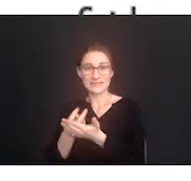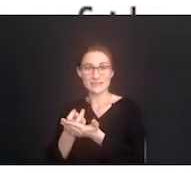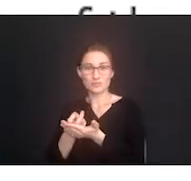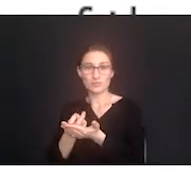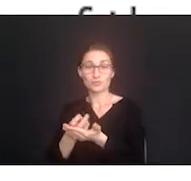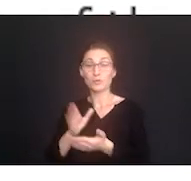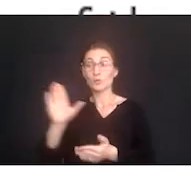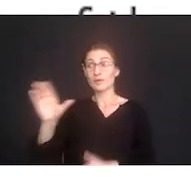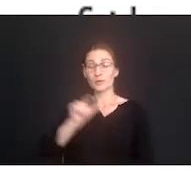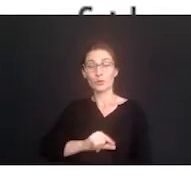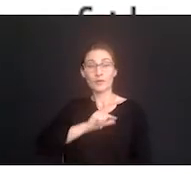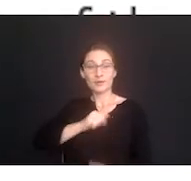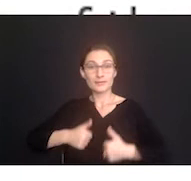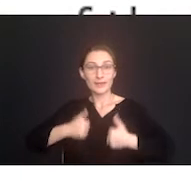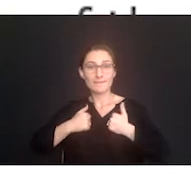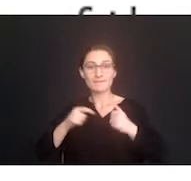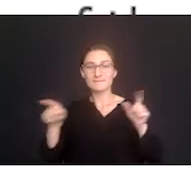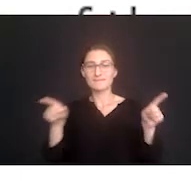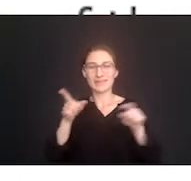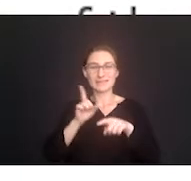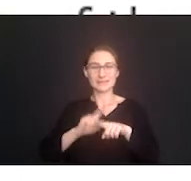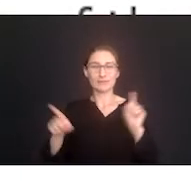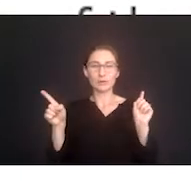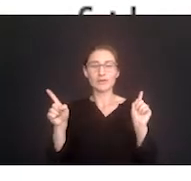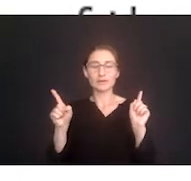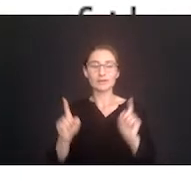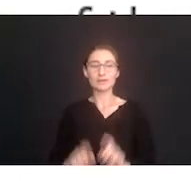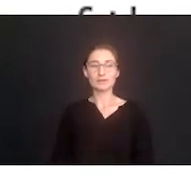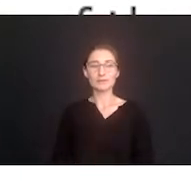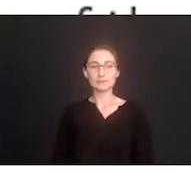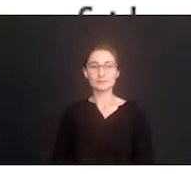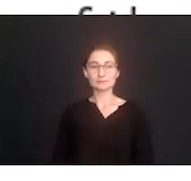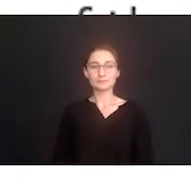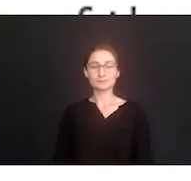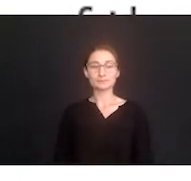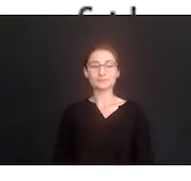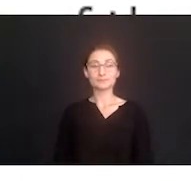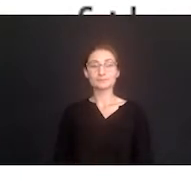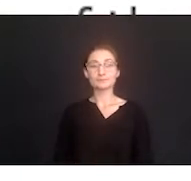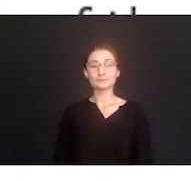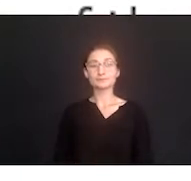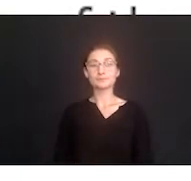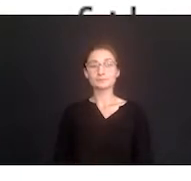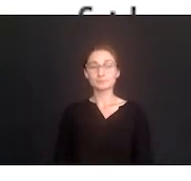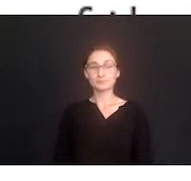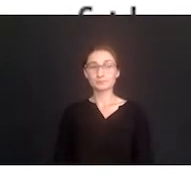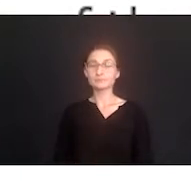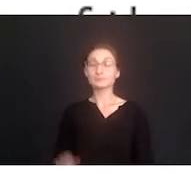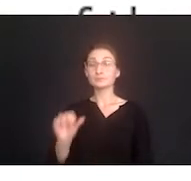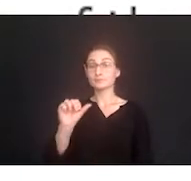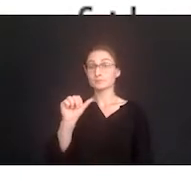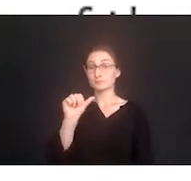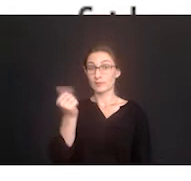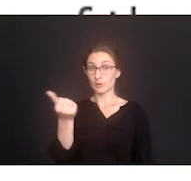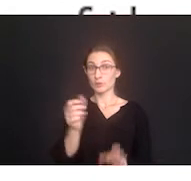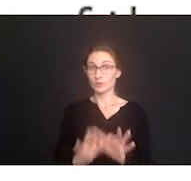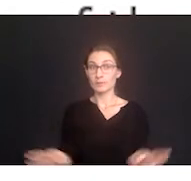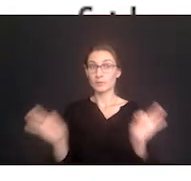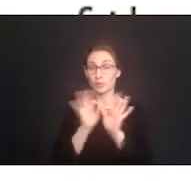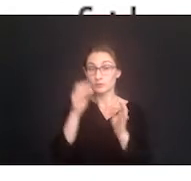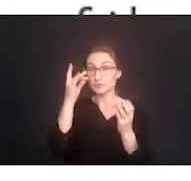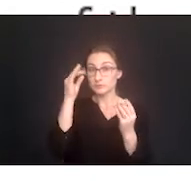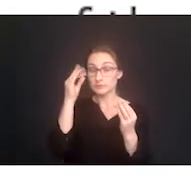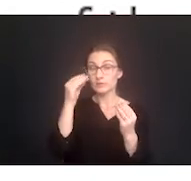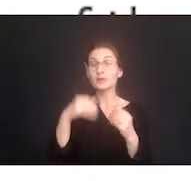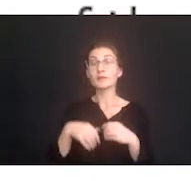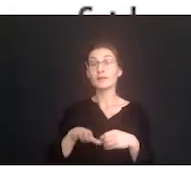life may be different depending on the type of seizure the person has. Another factor that may contribute to the quality of life of that